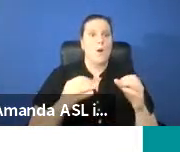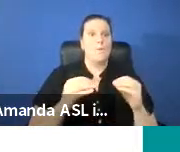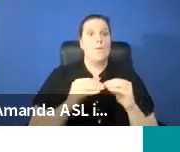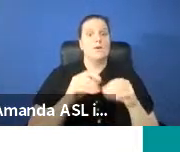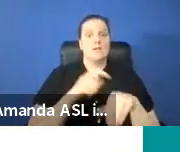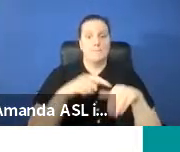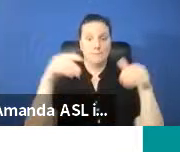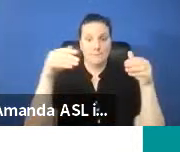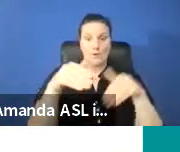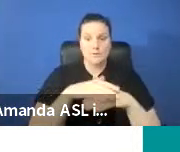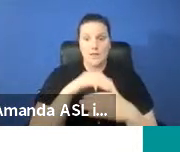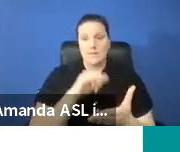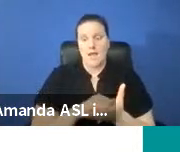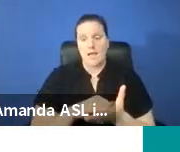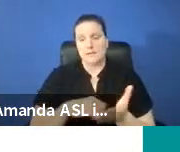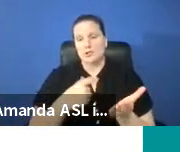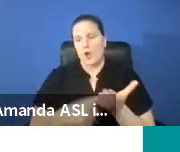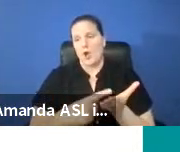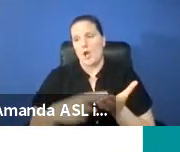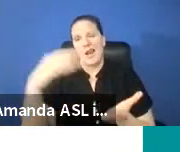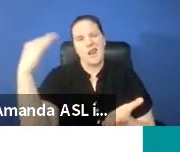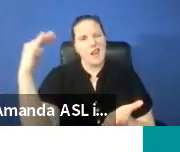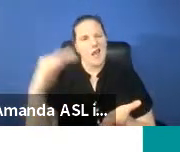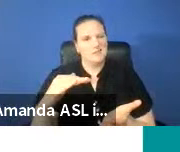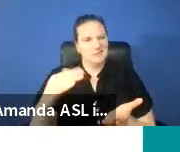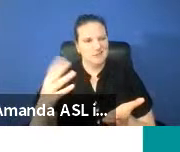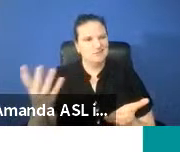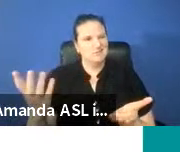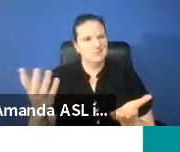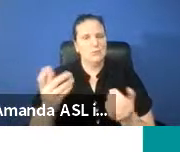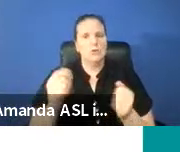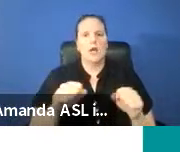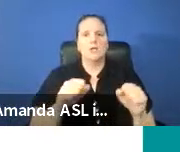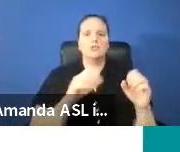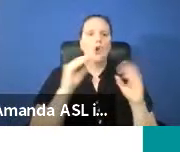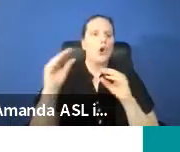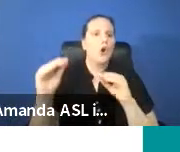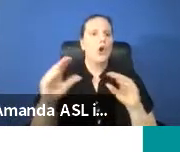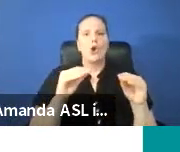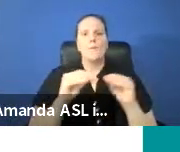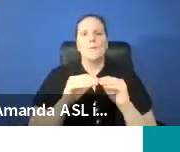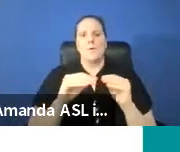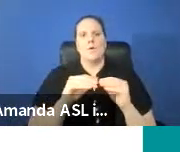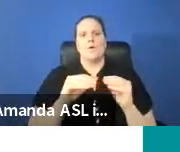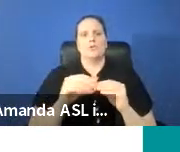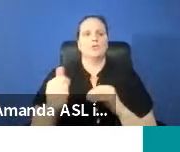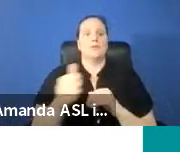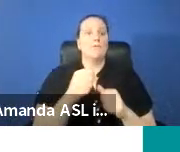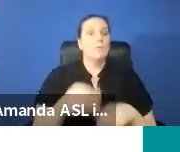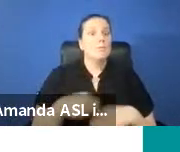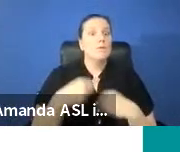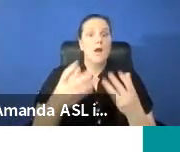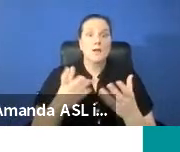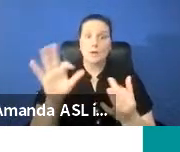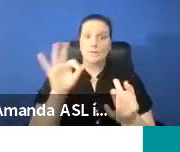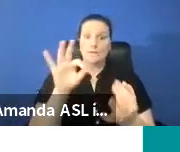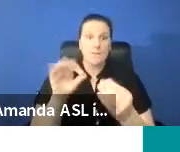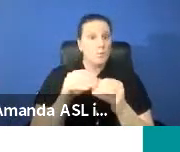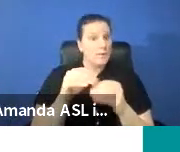those, being talked at less and being able to talk yourselves more and provide your input to the